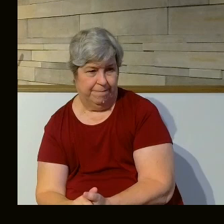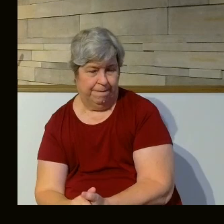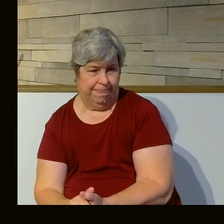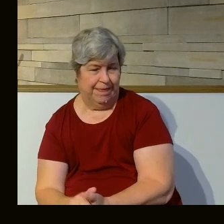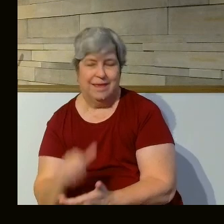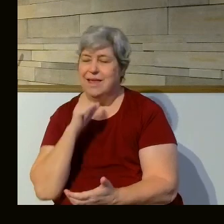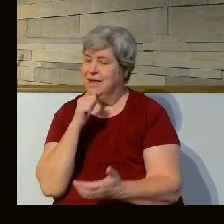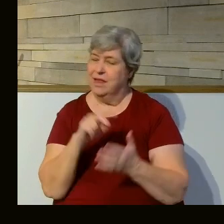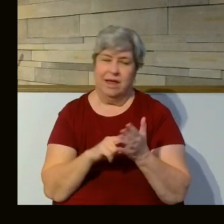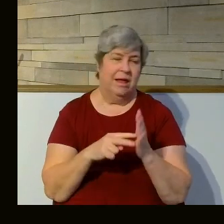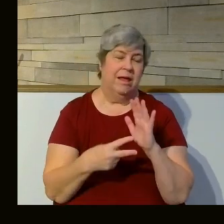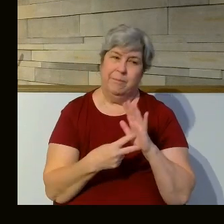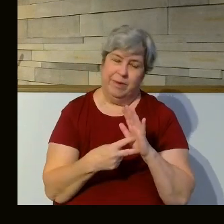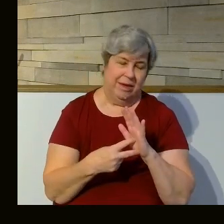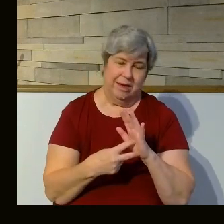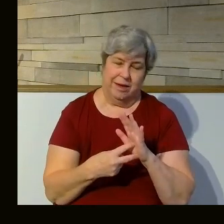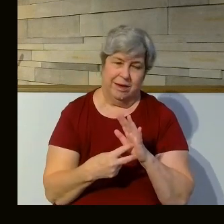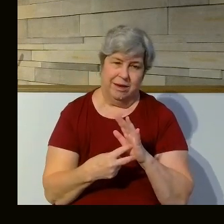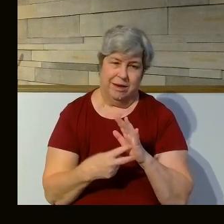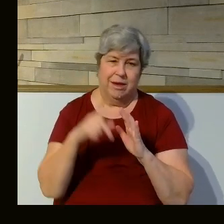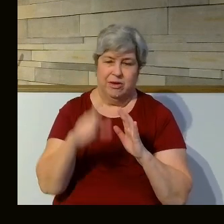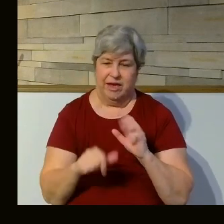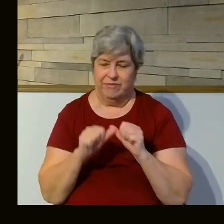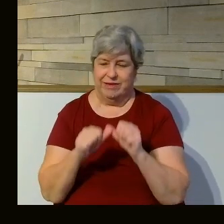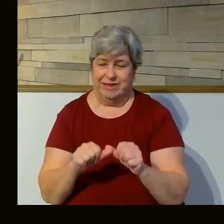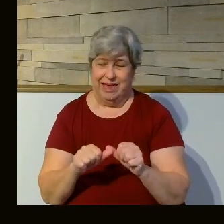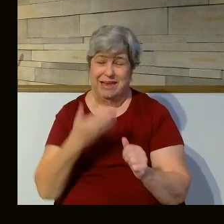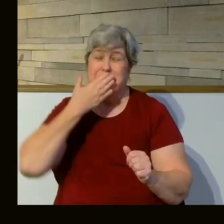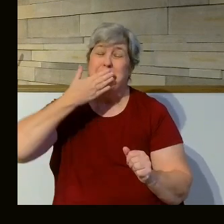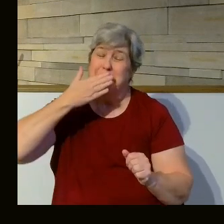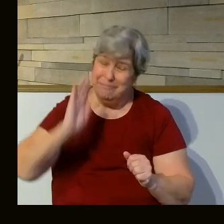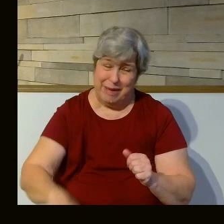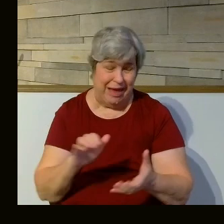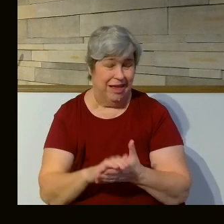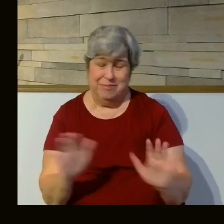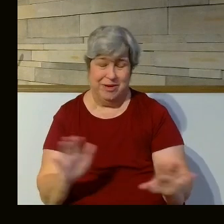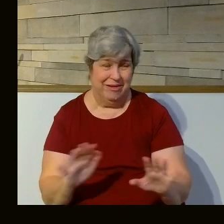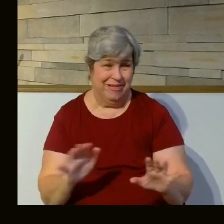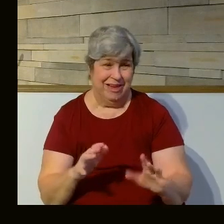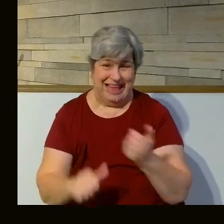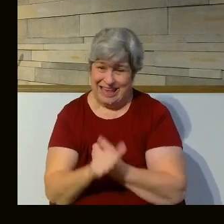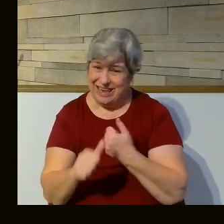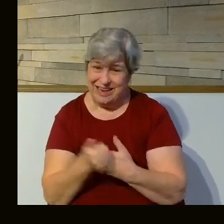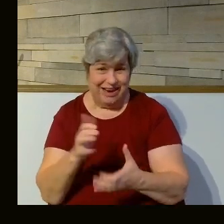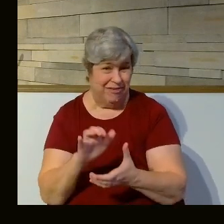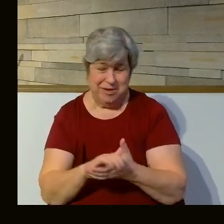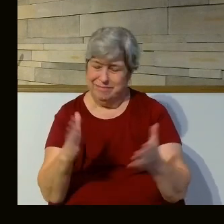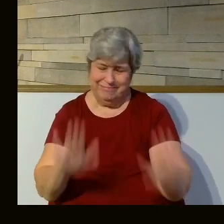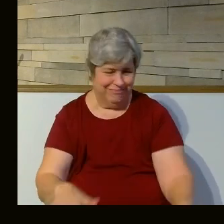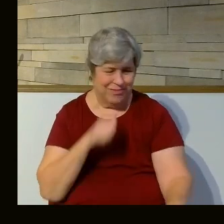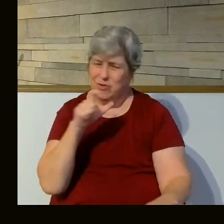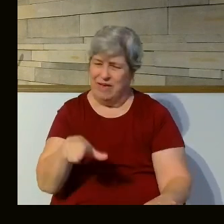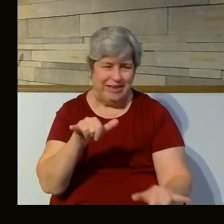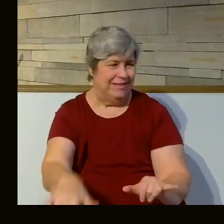It doesn't mean that you have to stay in a bad relationship, in a dangerous relationship. So